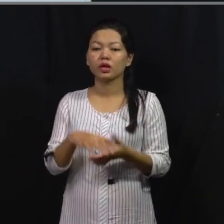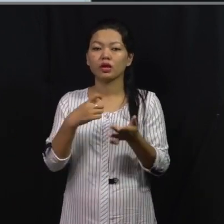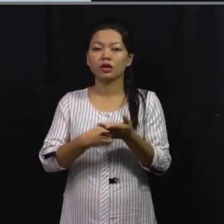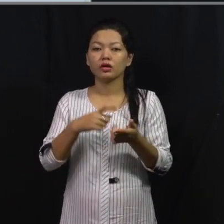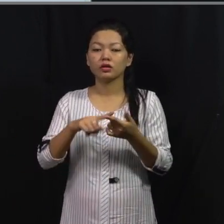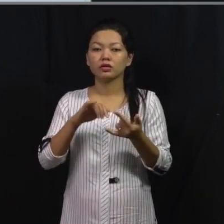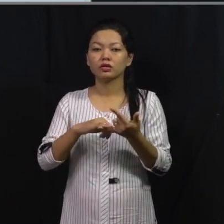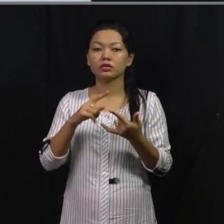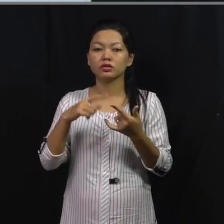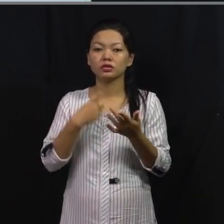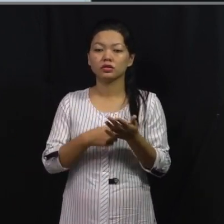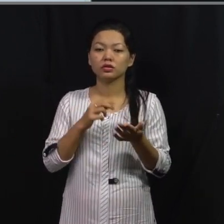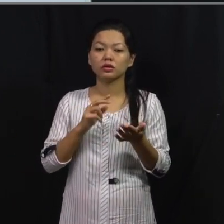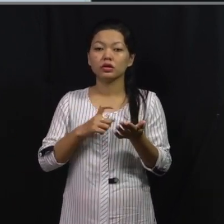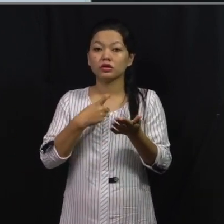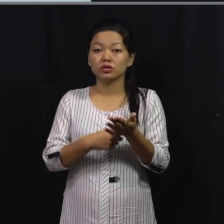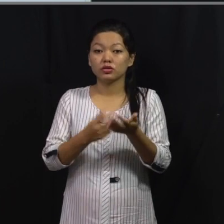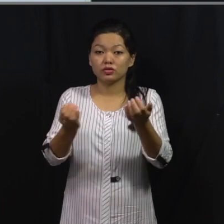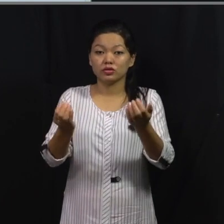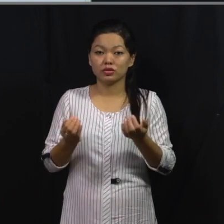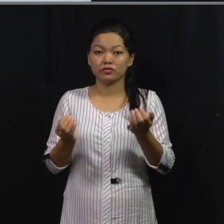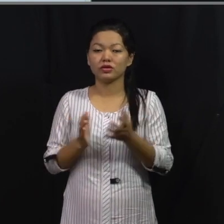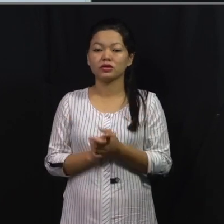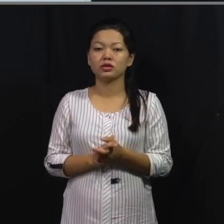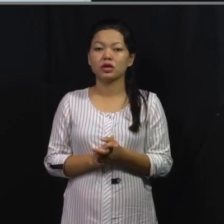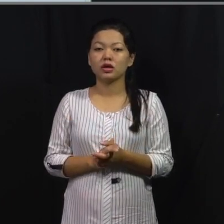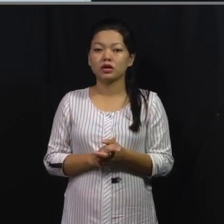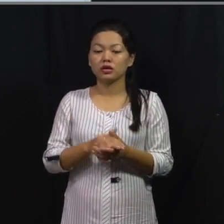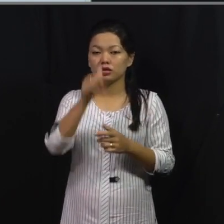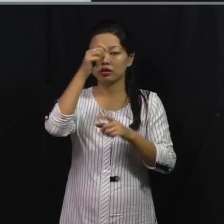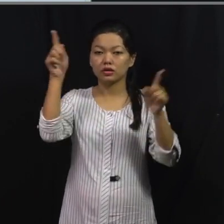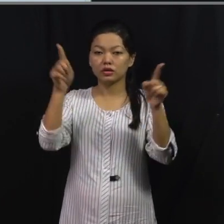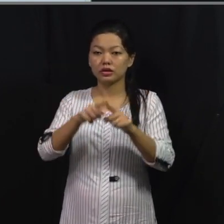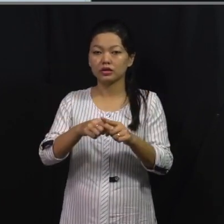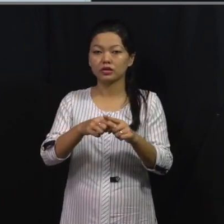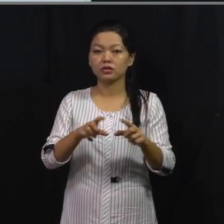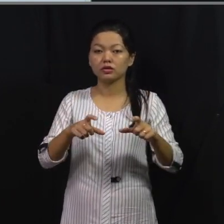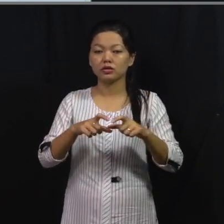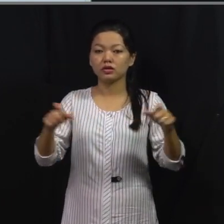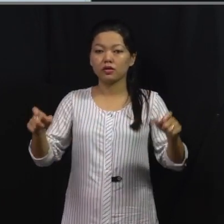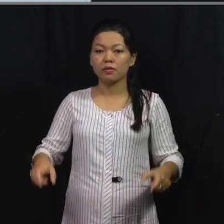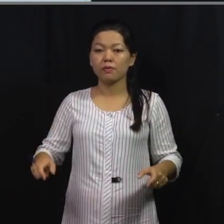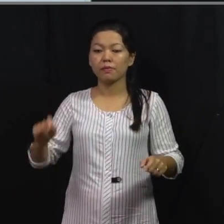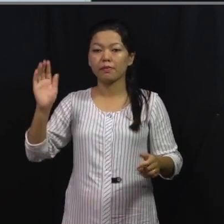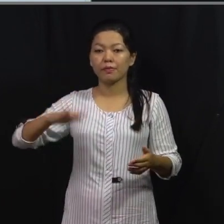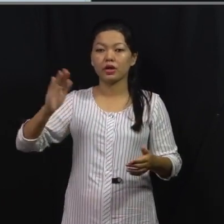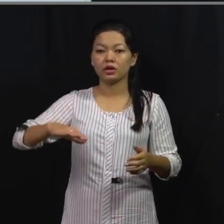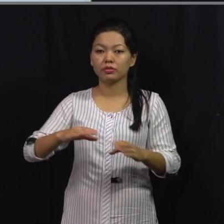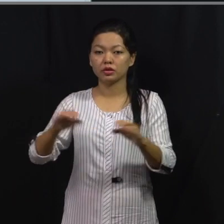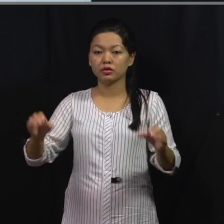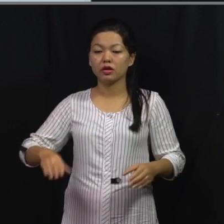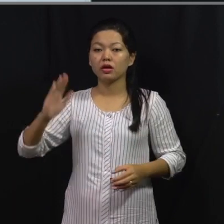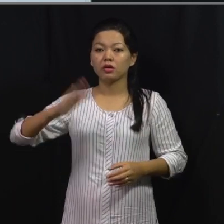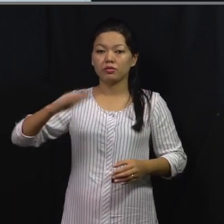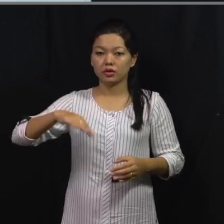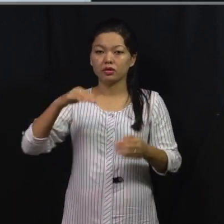and also in state legislature is also given, okay. And also, National Commission for Scheduled Castes and Scheduled Tribes